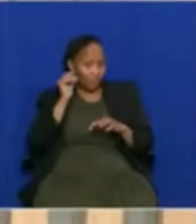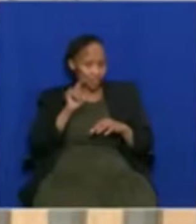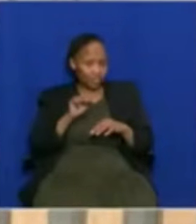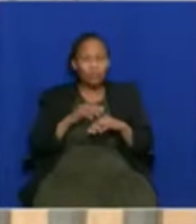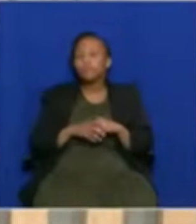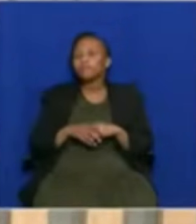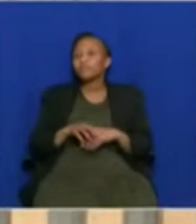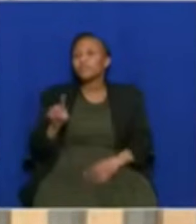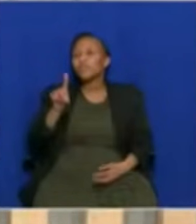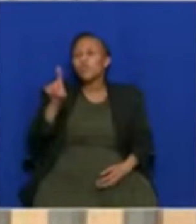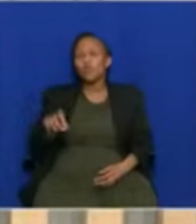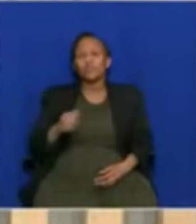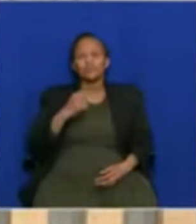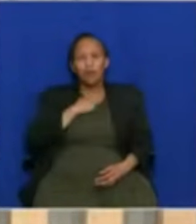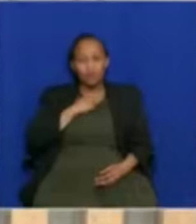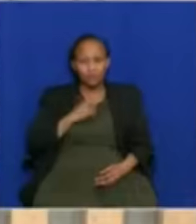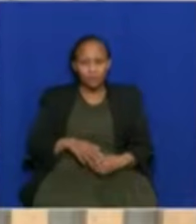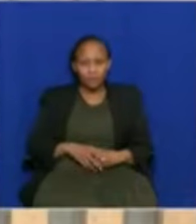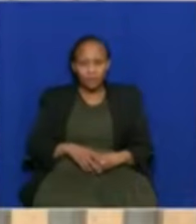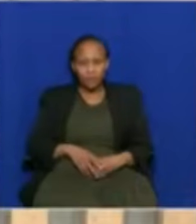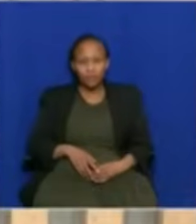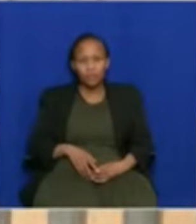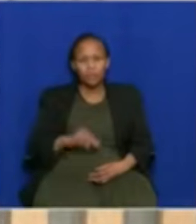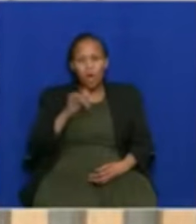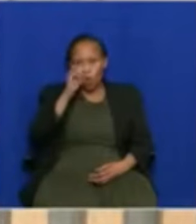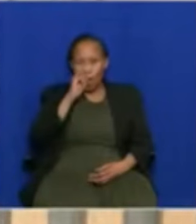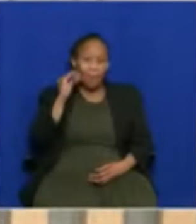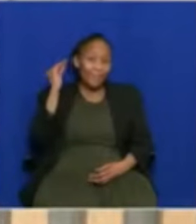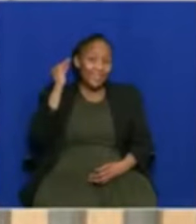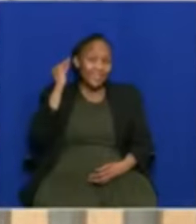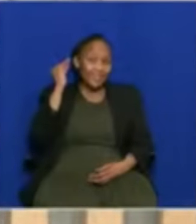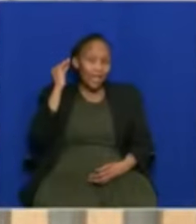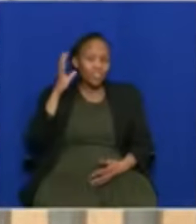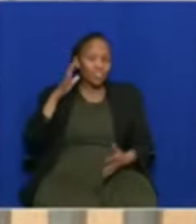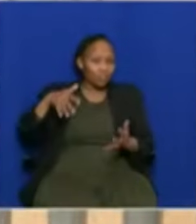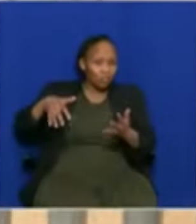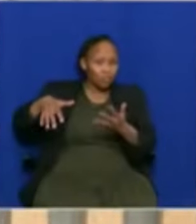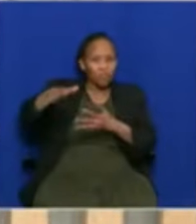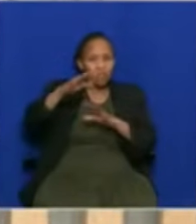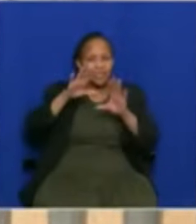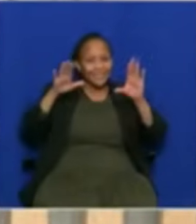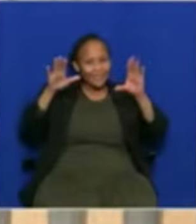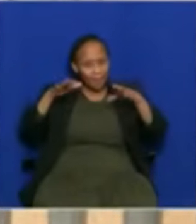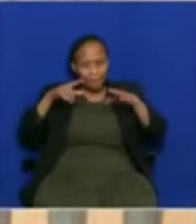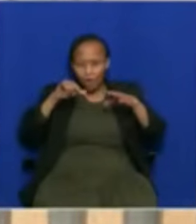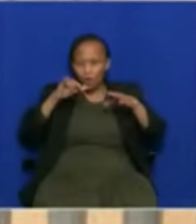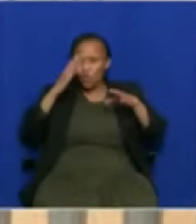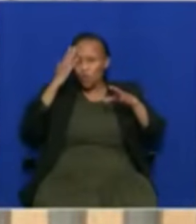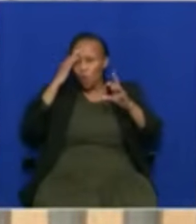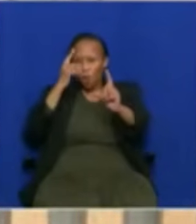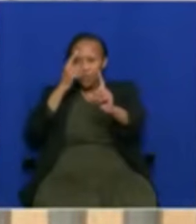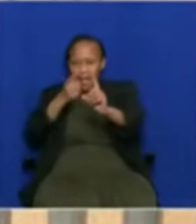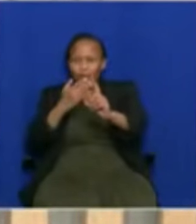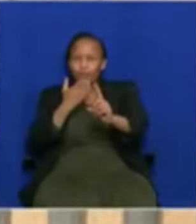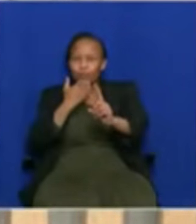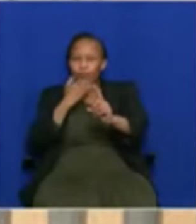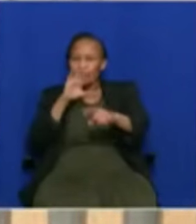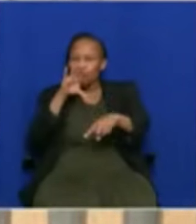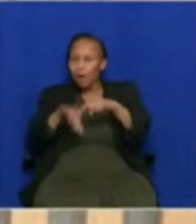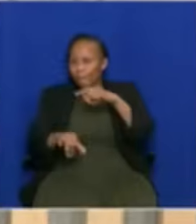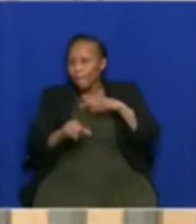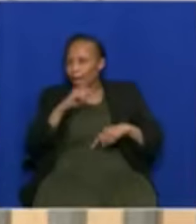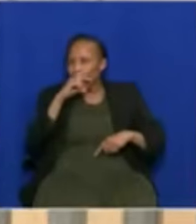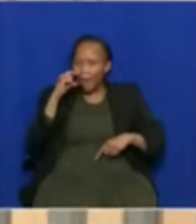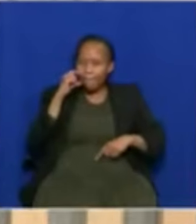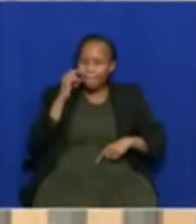target at crime intelligence to determine her name? There it is, Ms. Dineo Mukwele, and to determine her ID